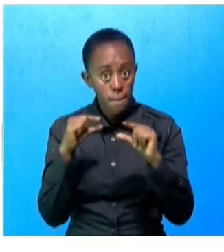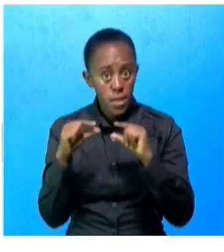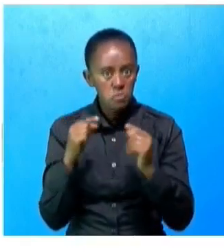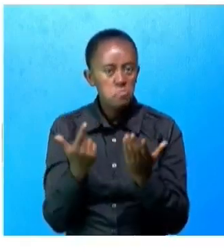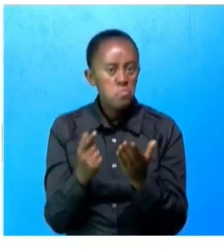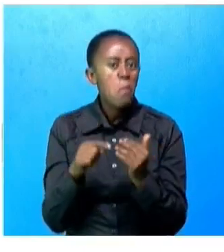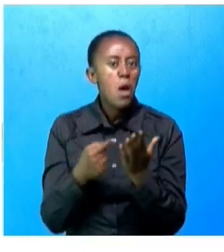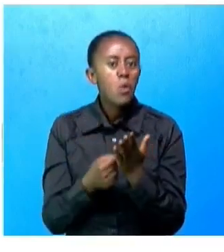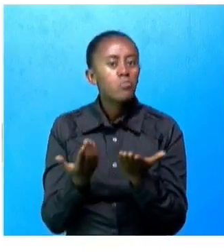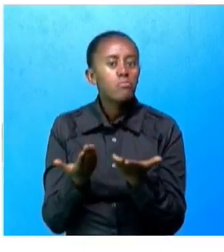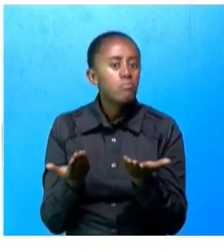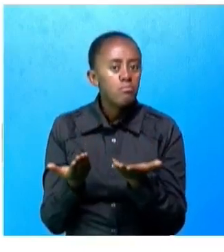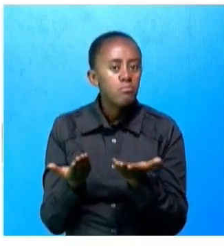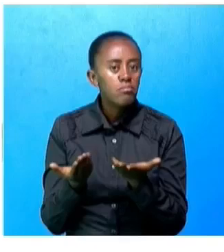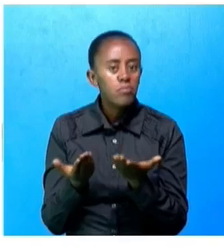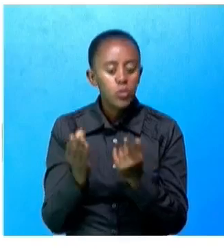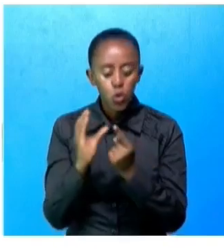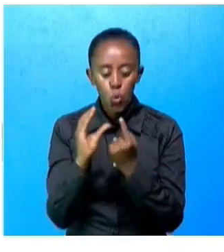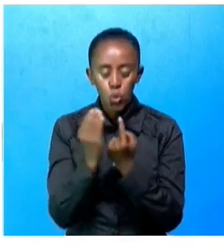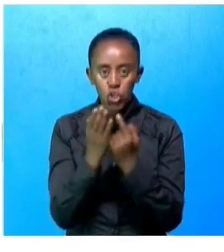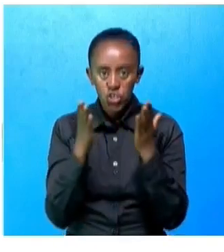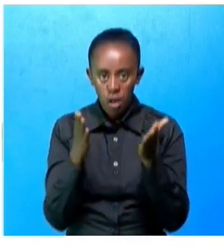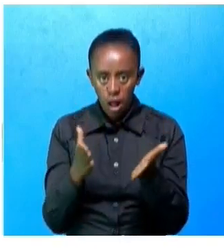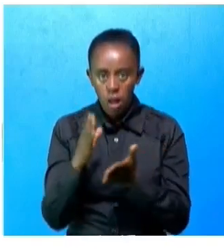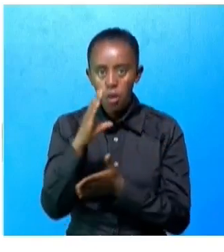About what? Conditionals.